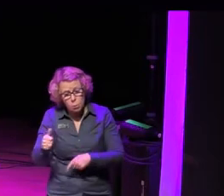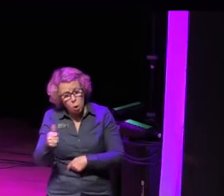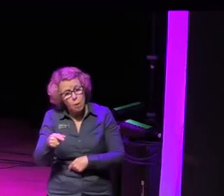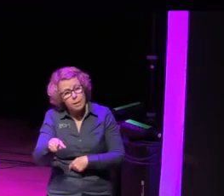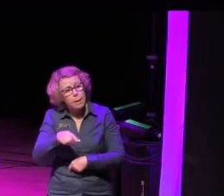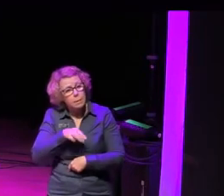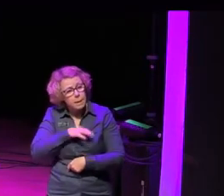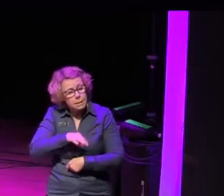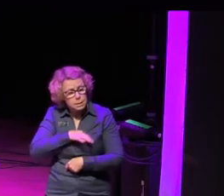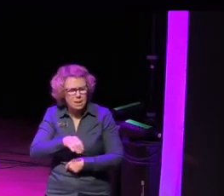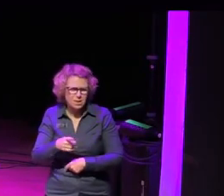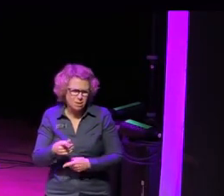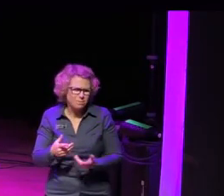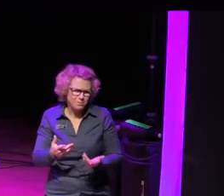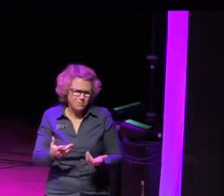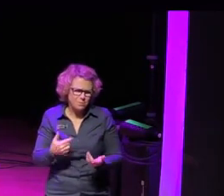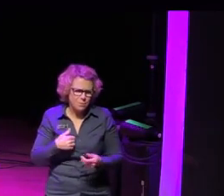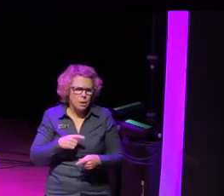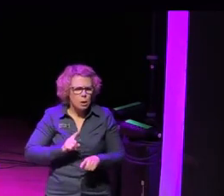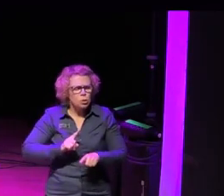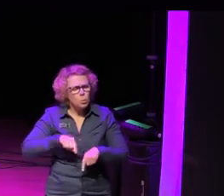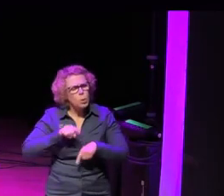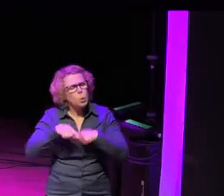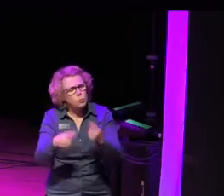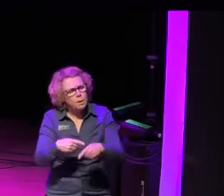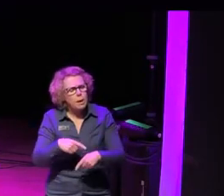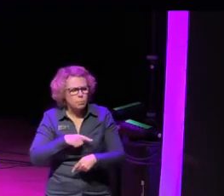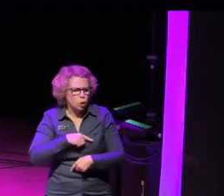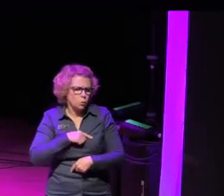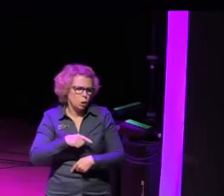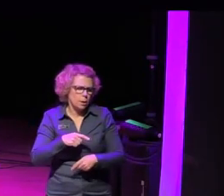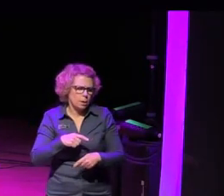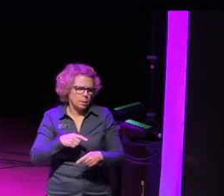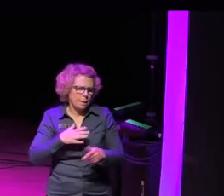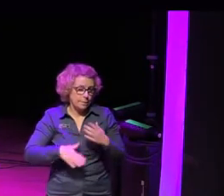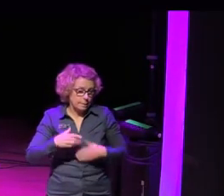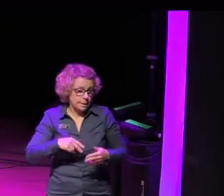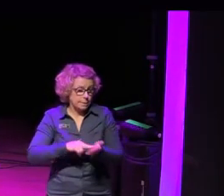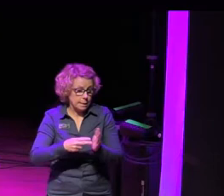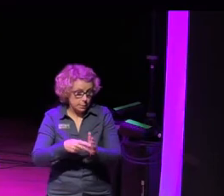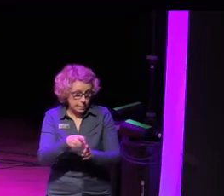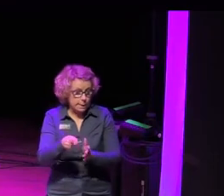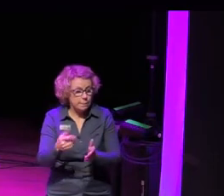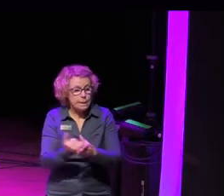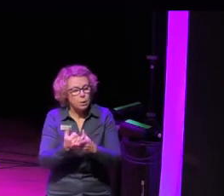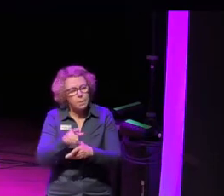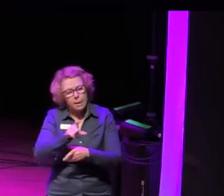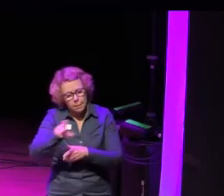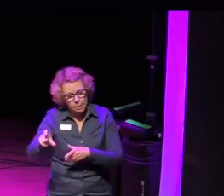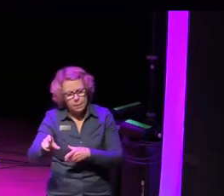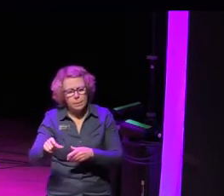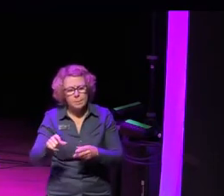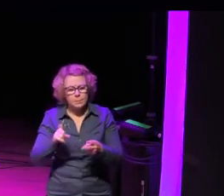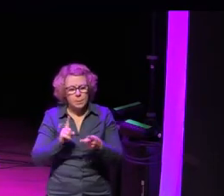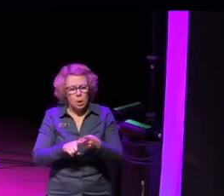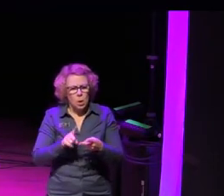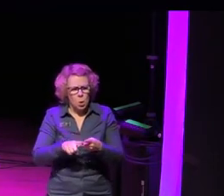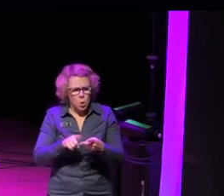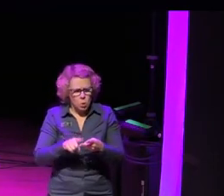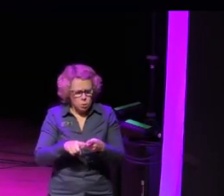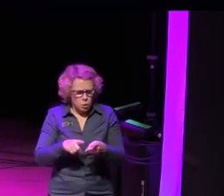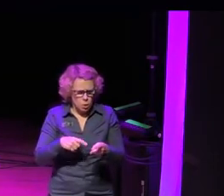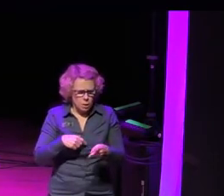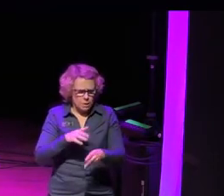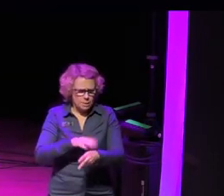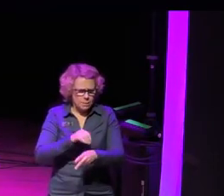So again, a very clear link. And there they have developed some extremely interesting strategies. We will also, a Swedish IT company has